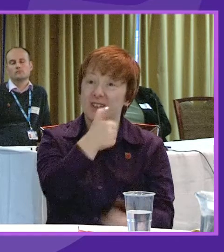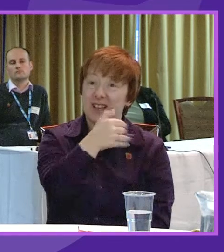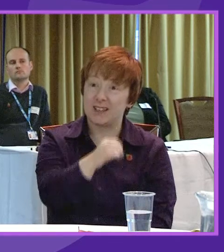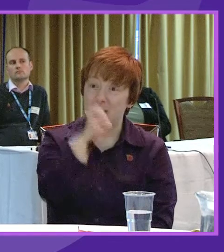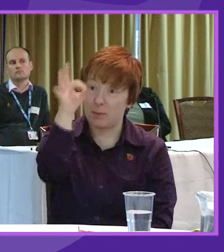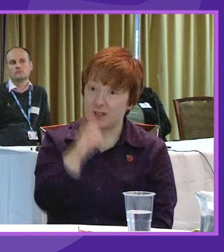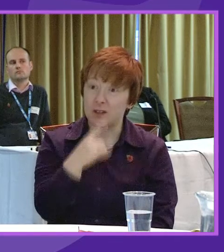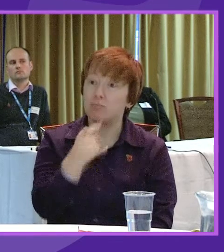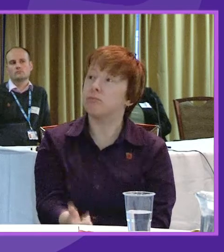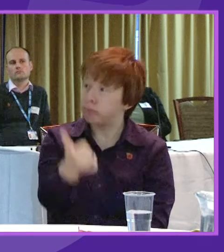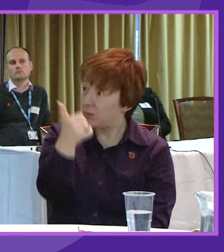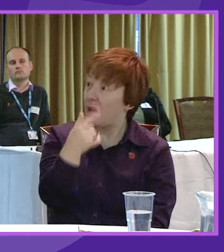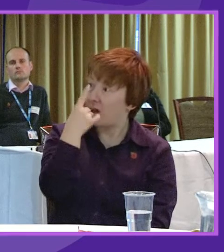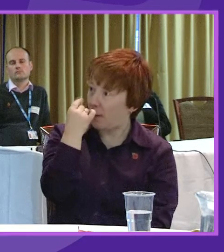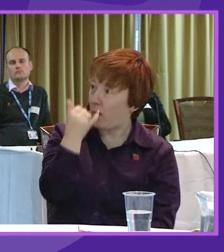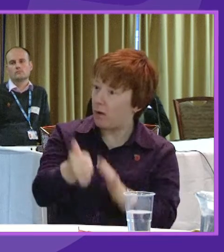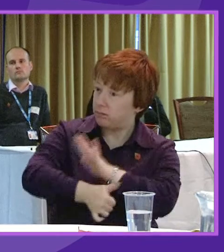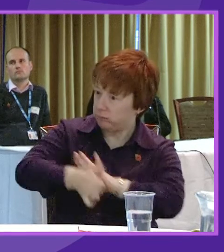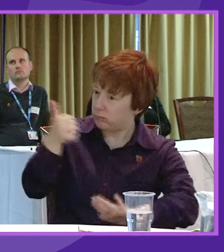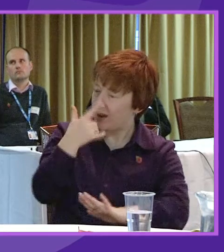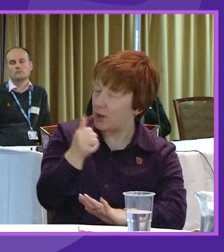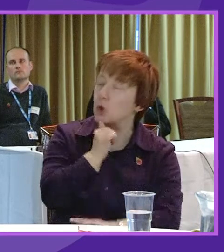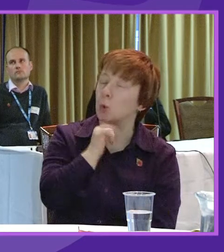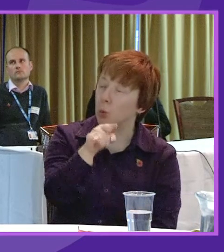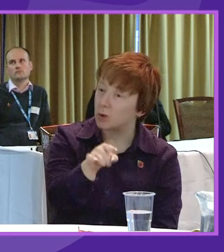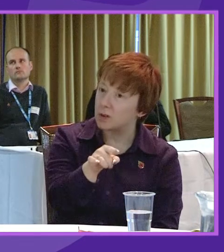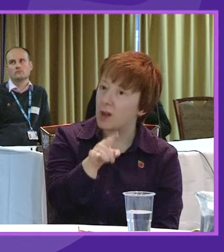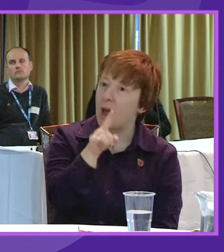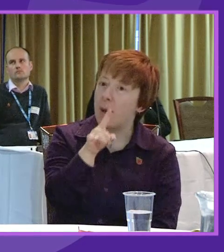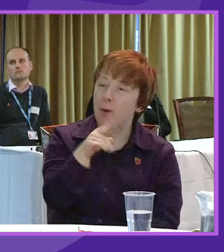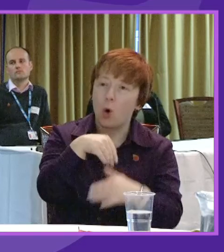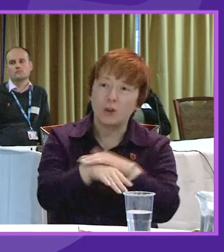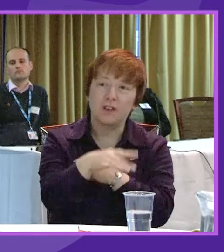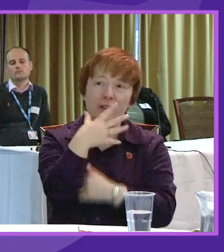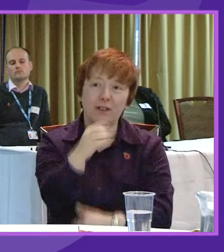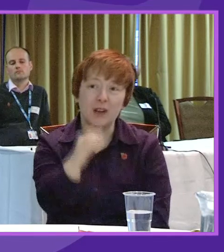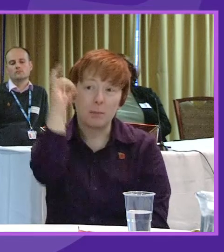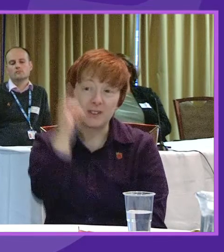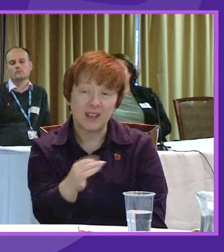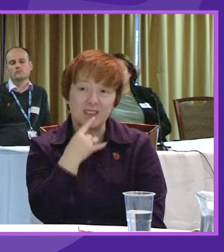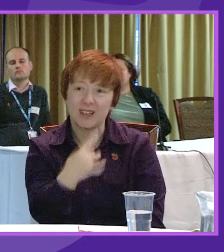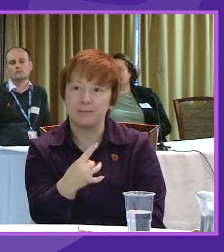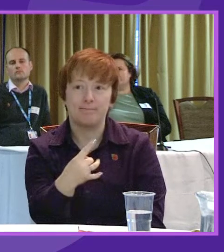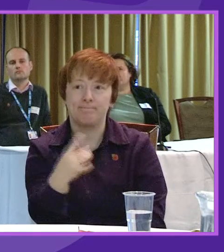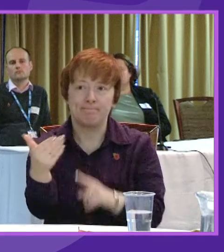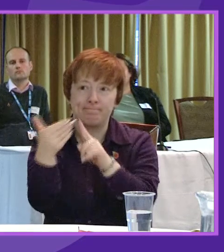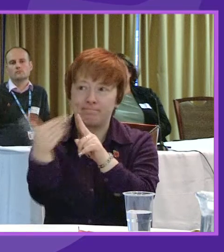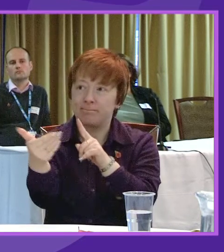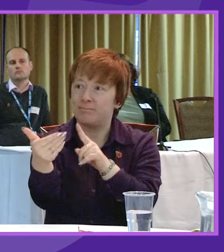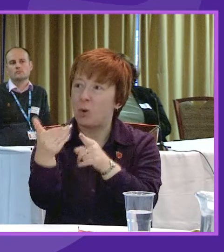2/3 have the opportunities to use their abilities, which is really positive, but less than 1/2 of them felt that doing a good job was acknowledged by their